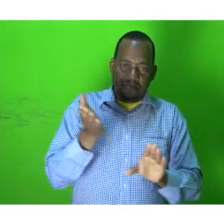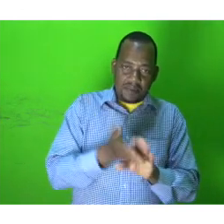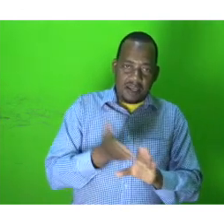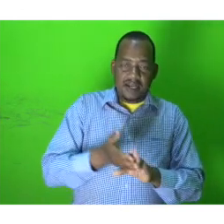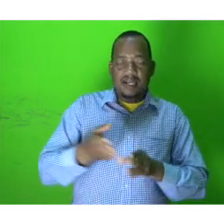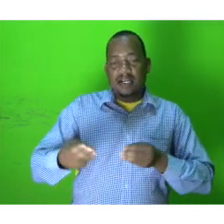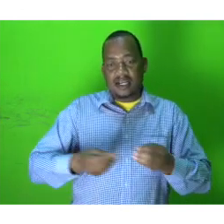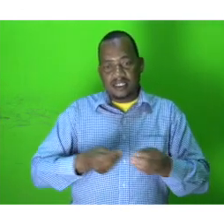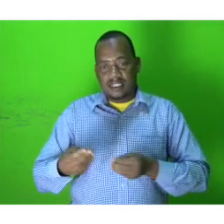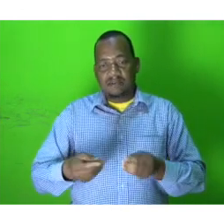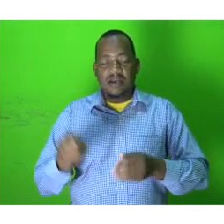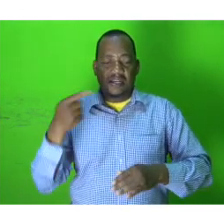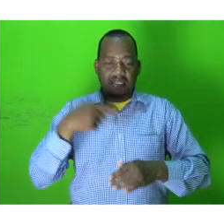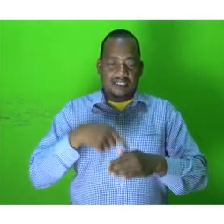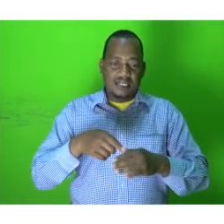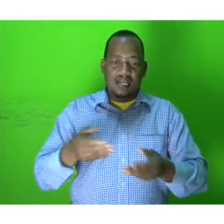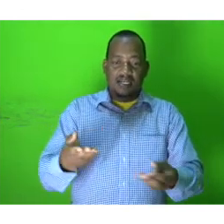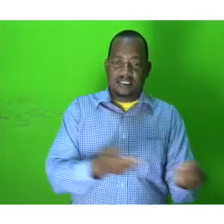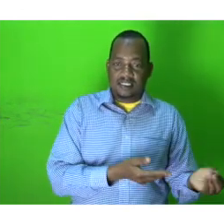bank statement.